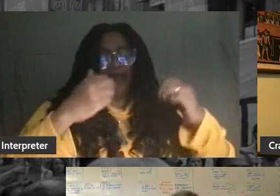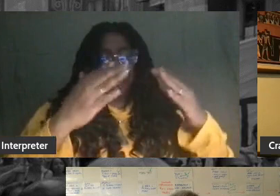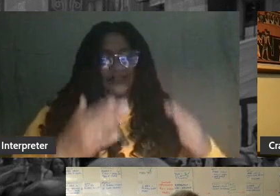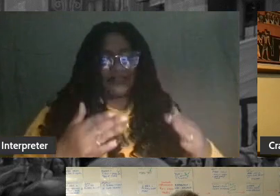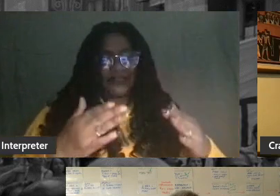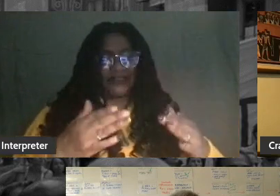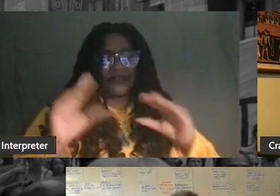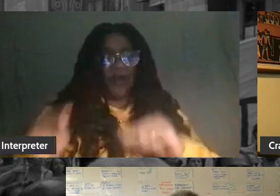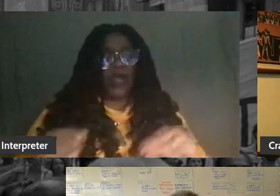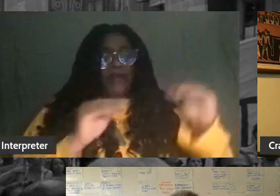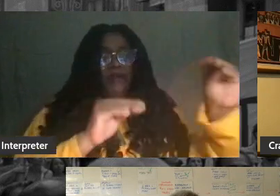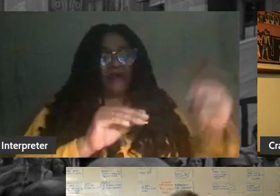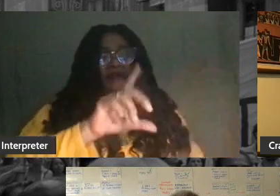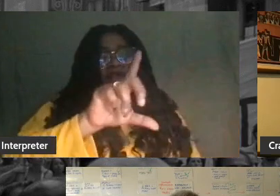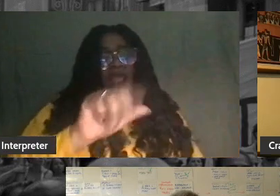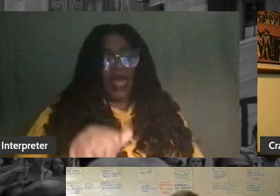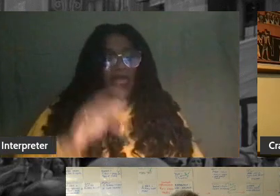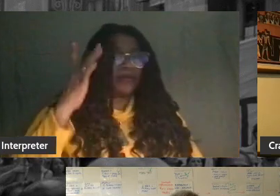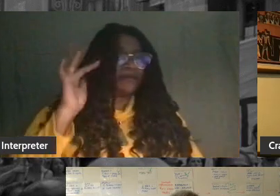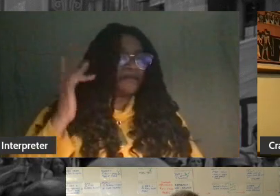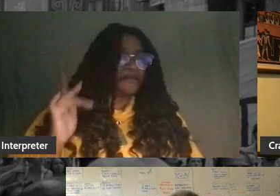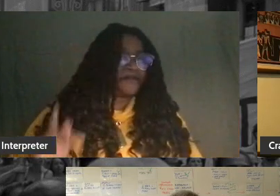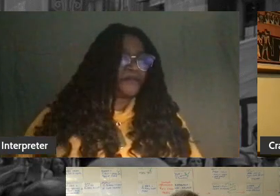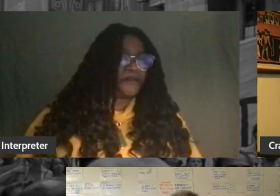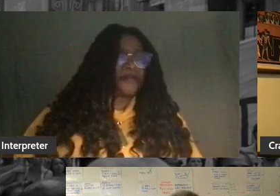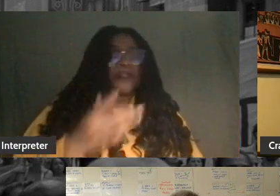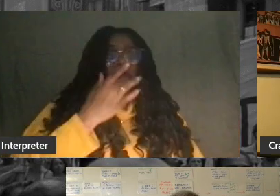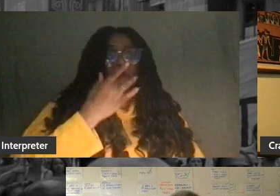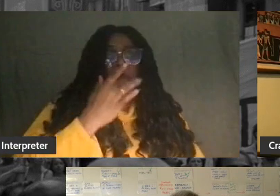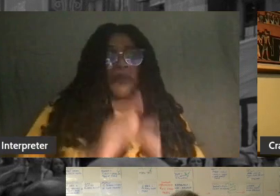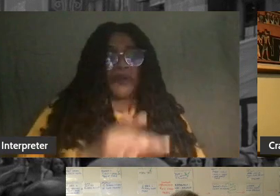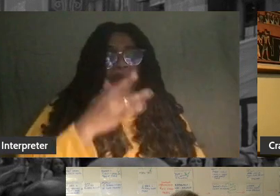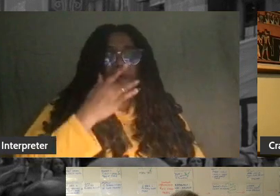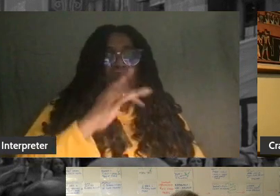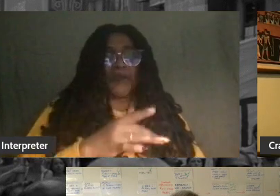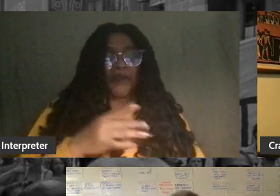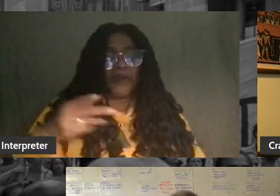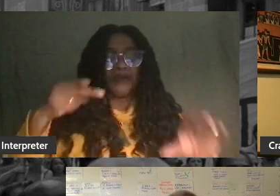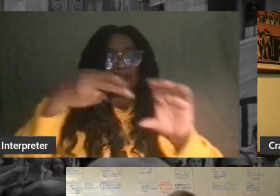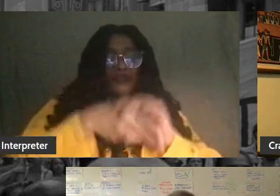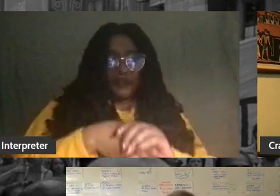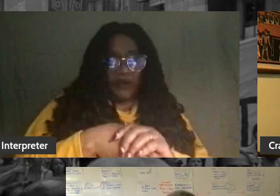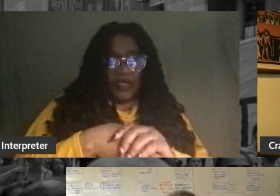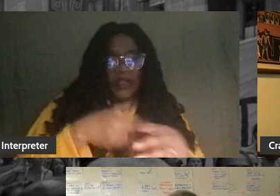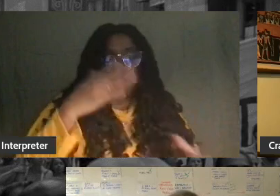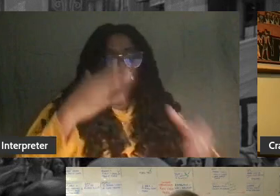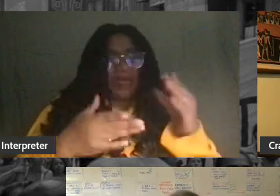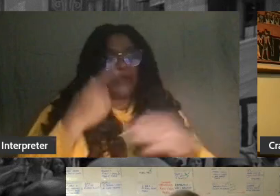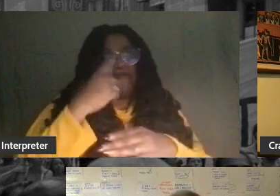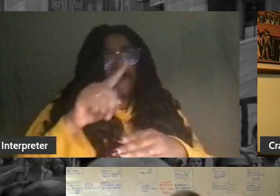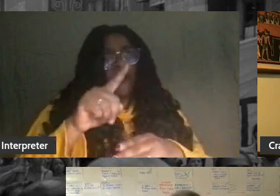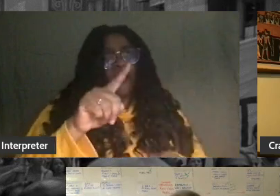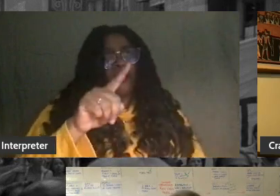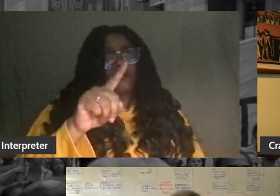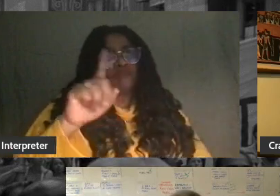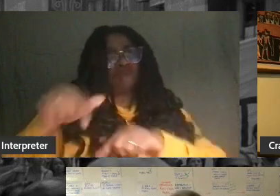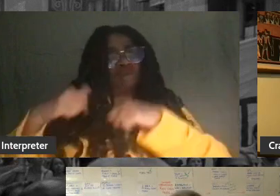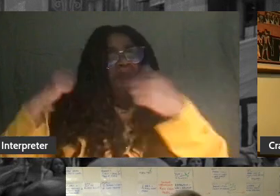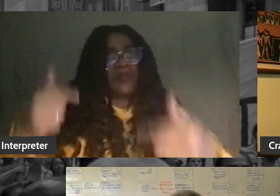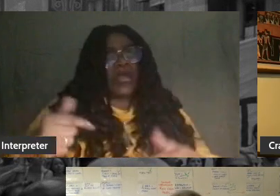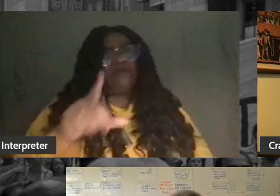And I was fortunate enough to join the firm where I've now been for the past 20 years, and